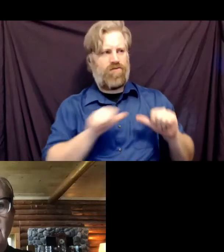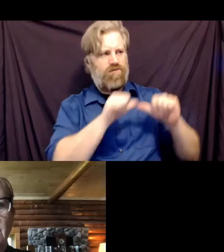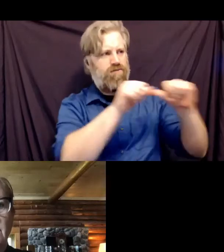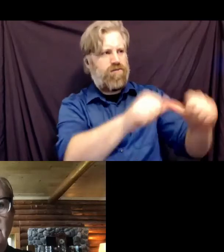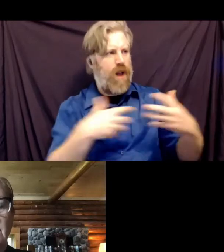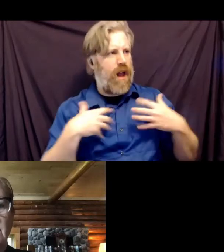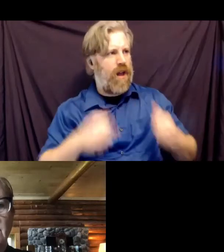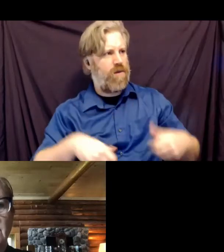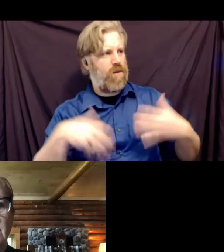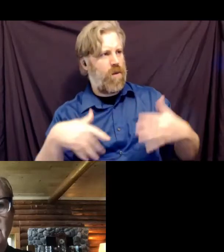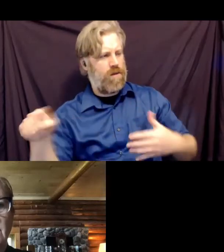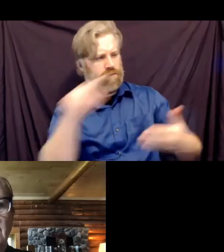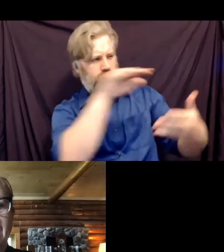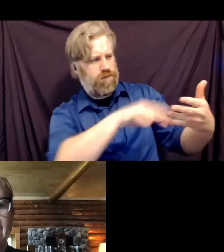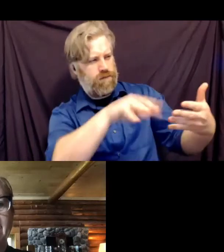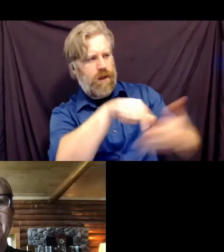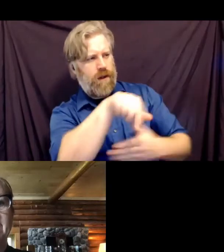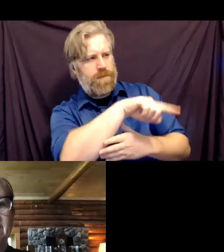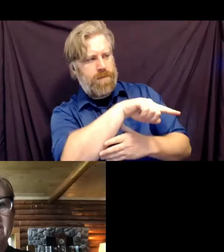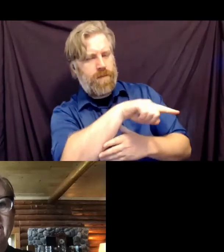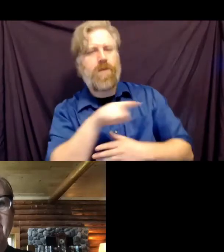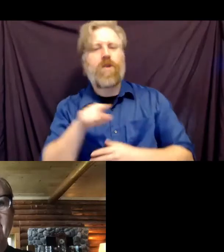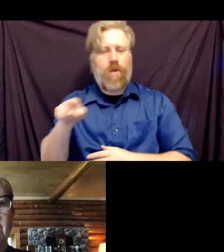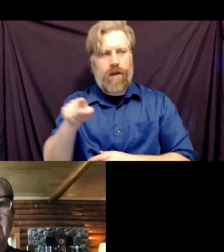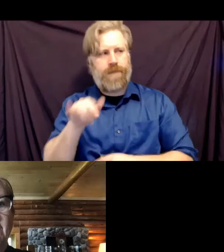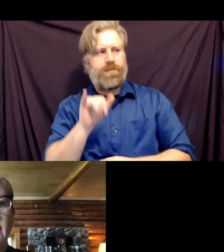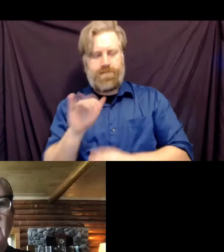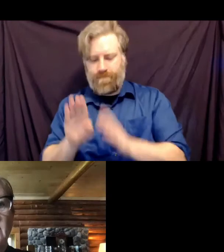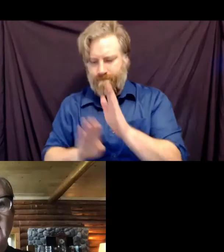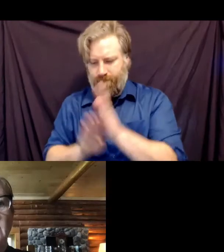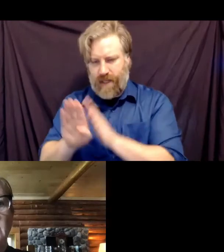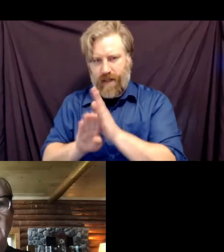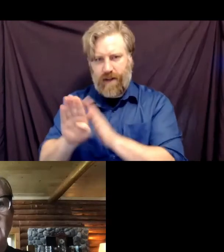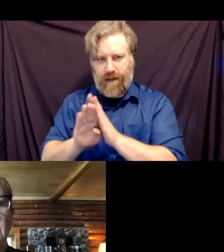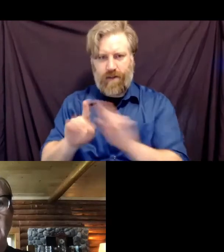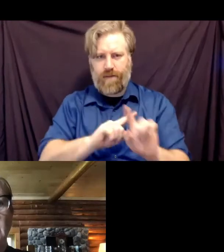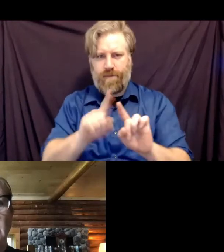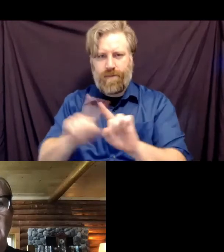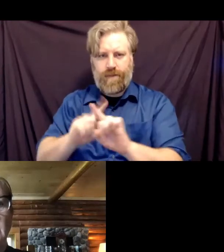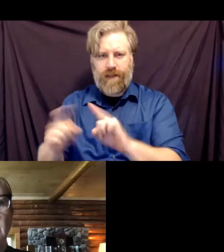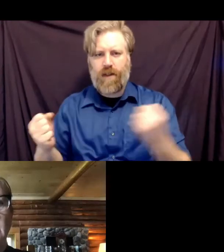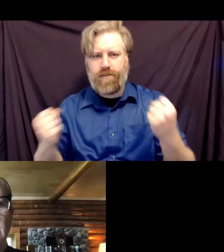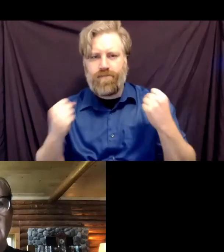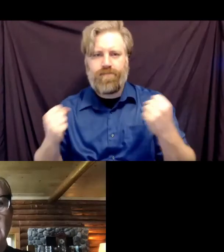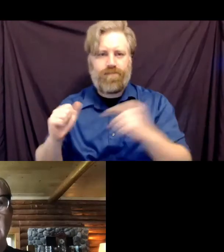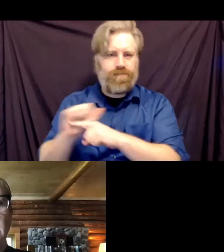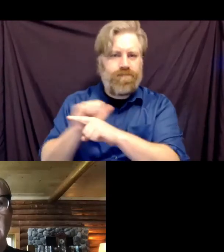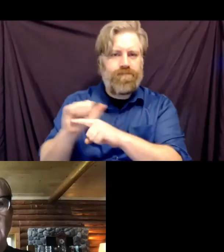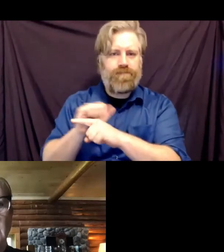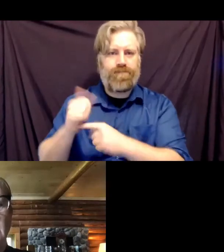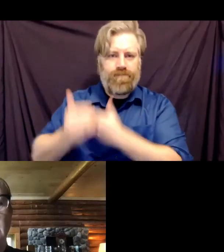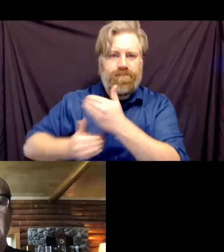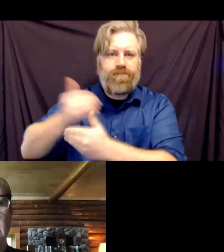a few kinds of practices. But the history of it is it was thought that only